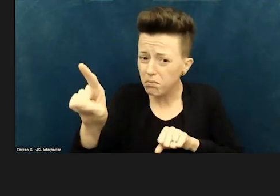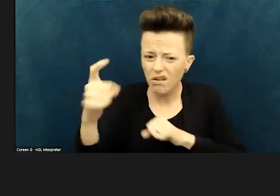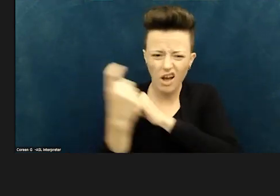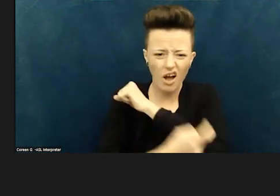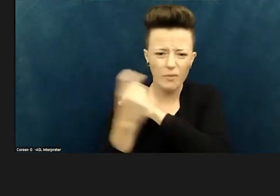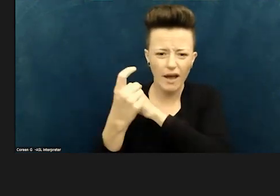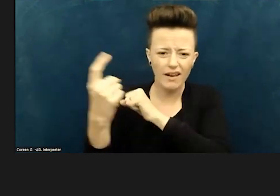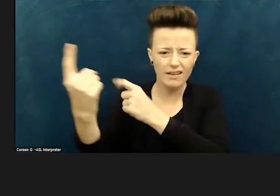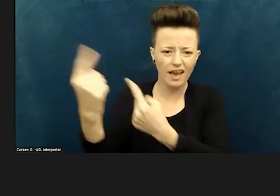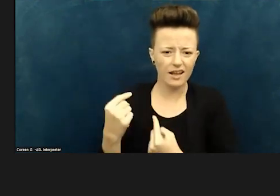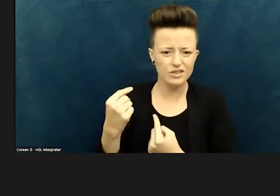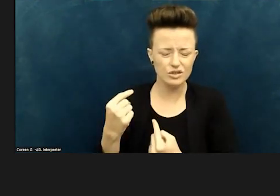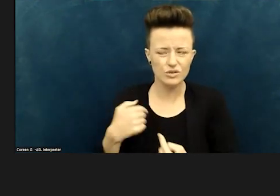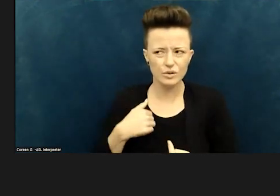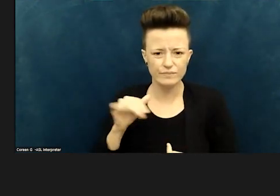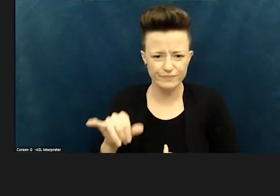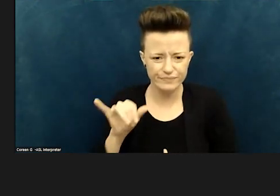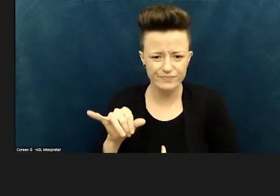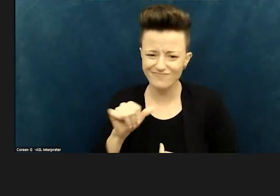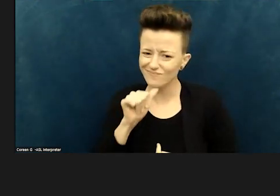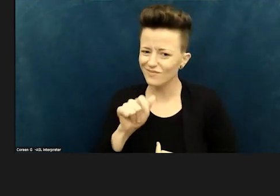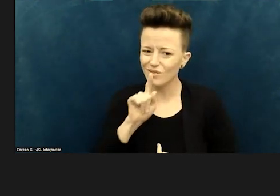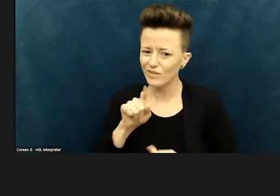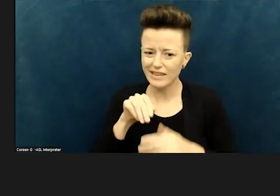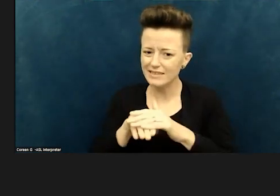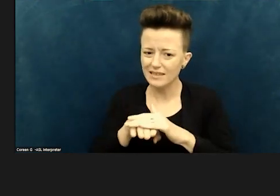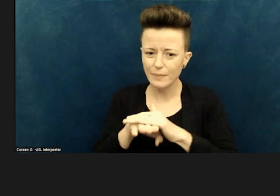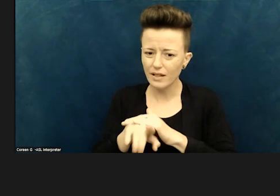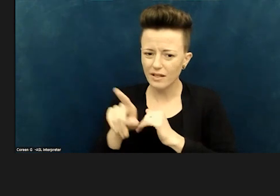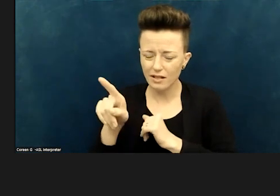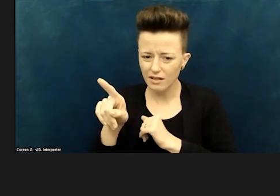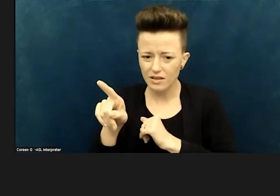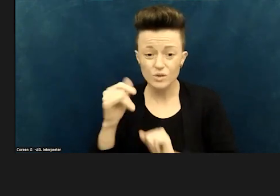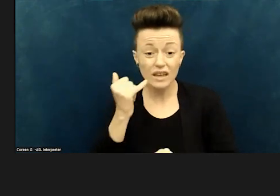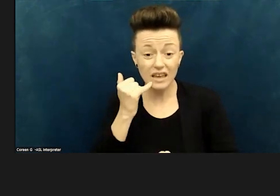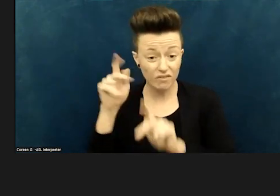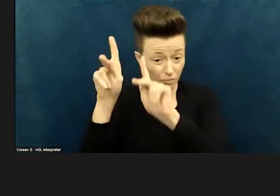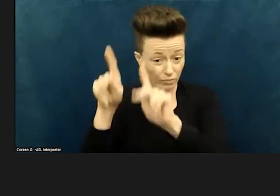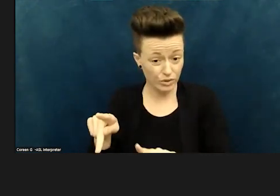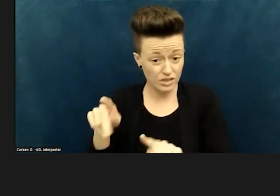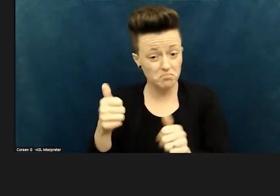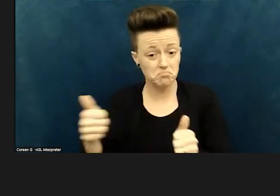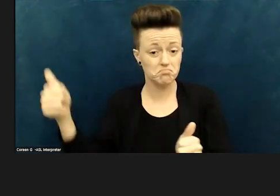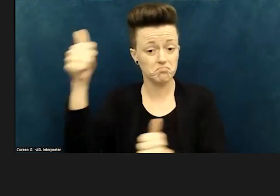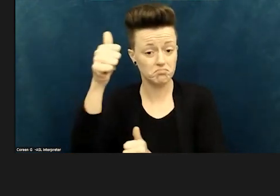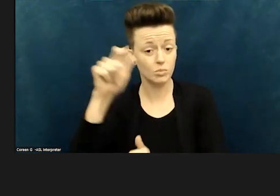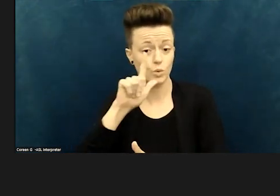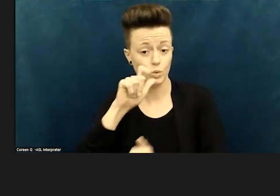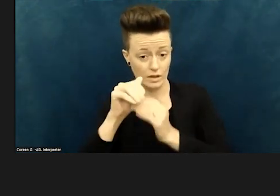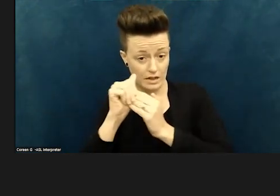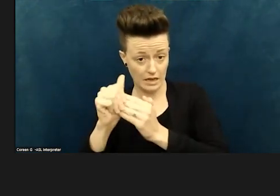think. But my question is, if the people above who are leading the churches and the denominations and how they set up